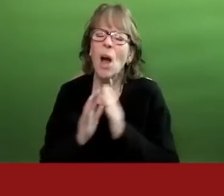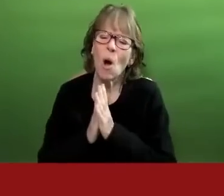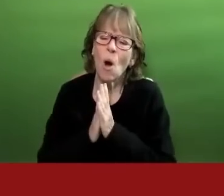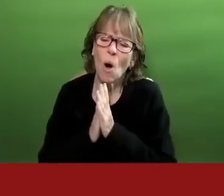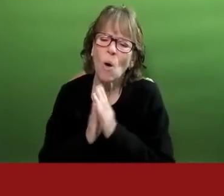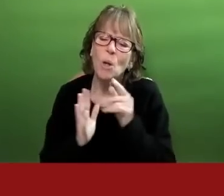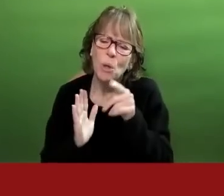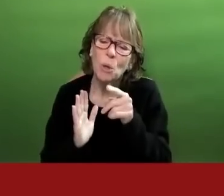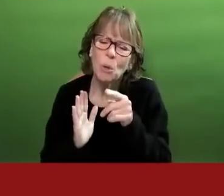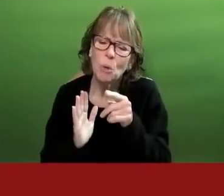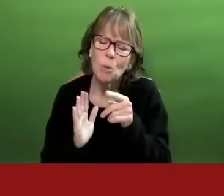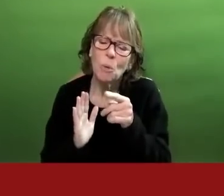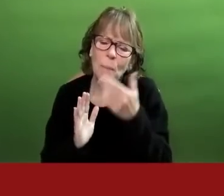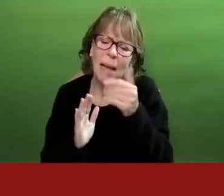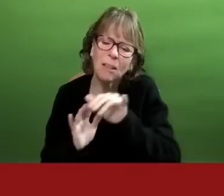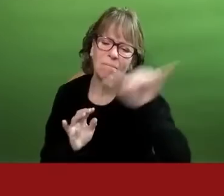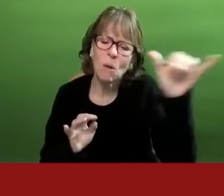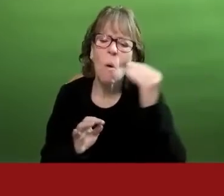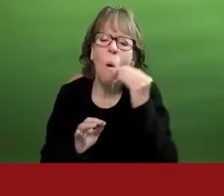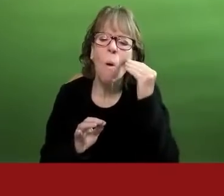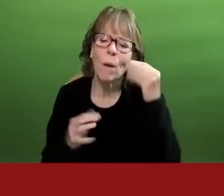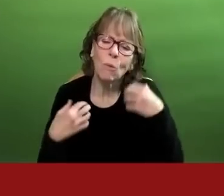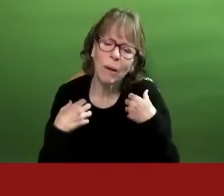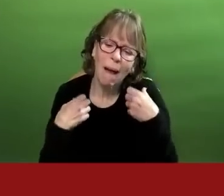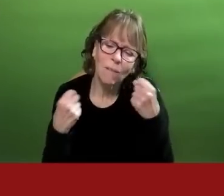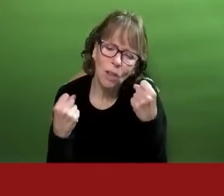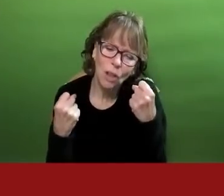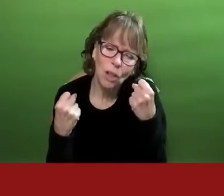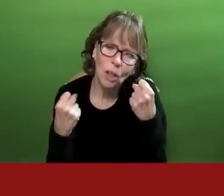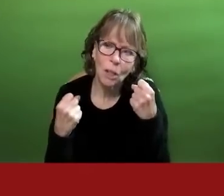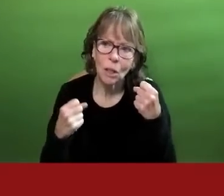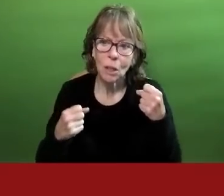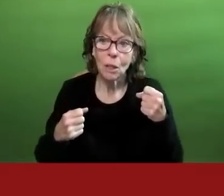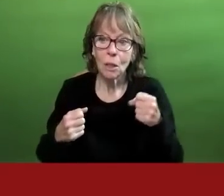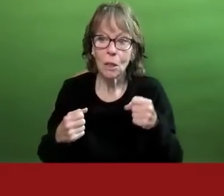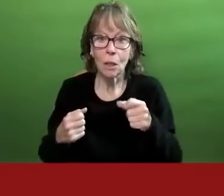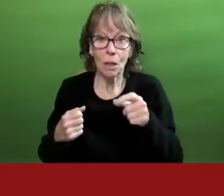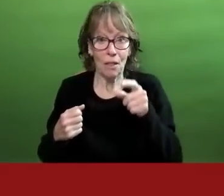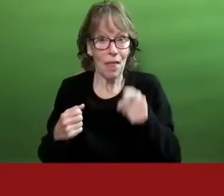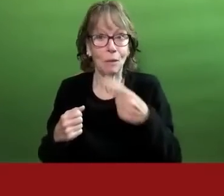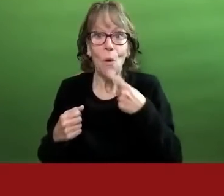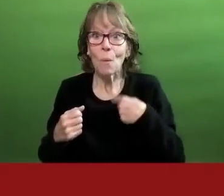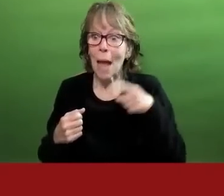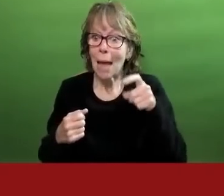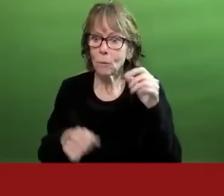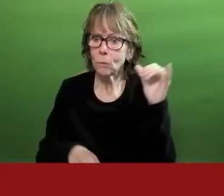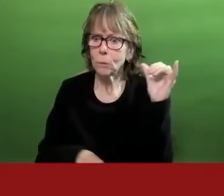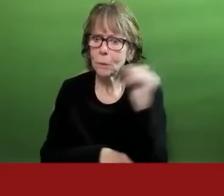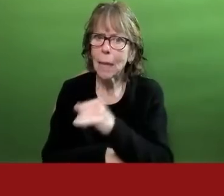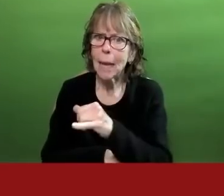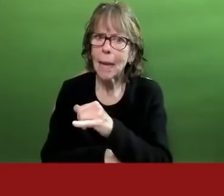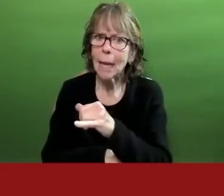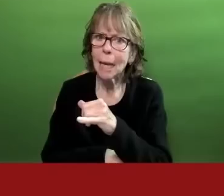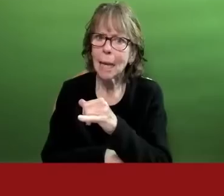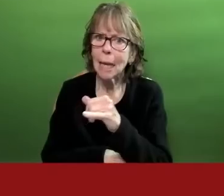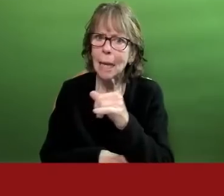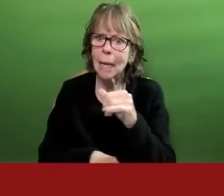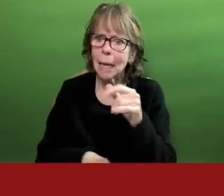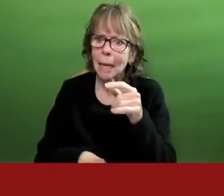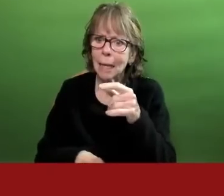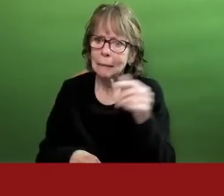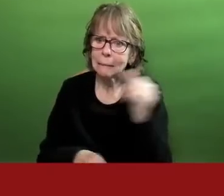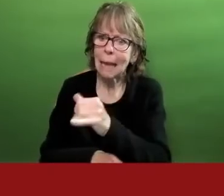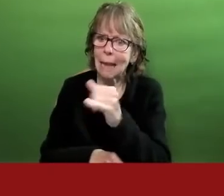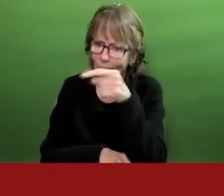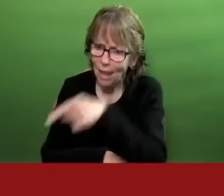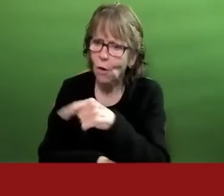comfortable recovering at home, although the initial recommendation was I would have to finish at night. So these are just some of my